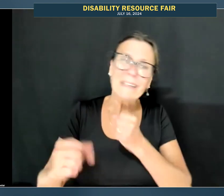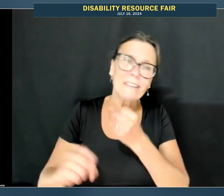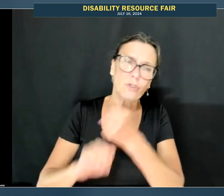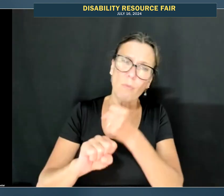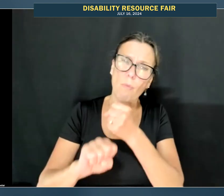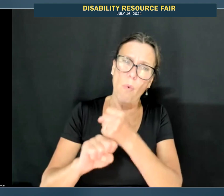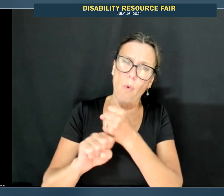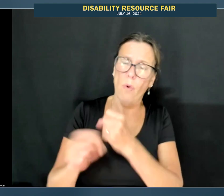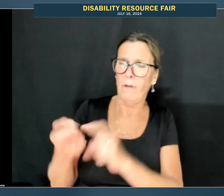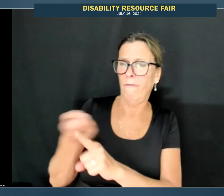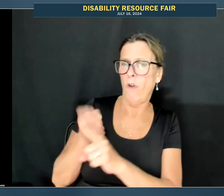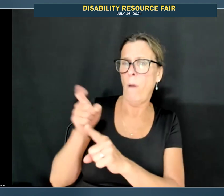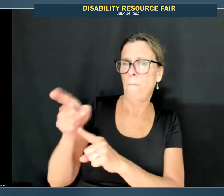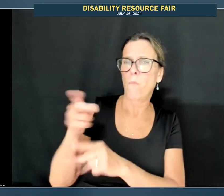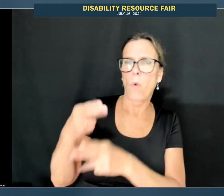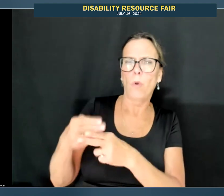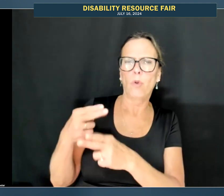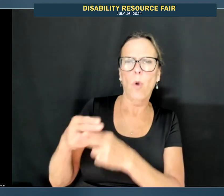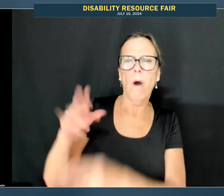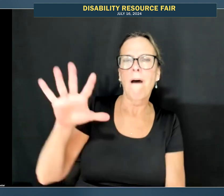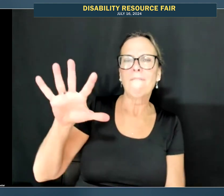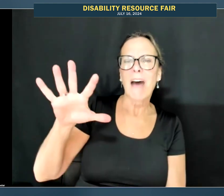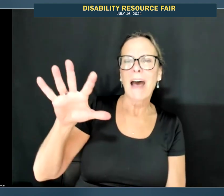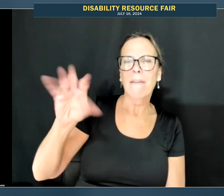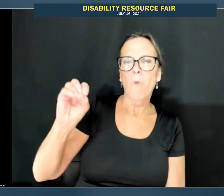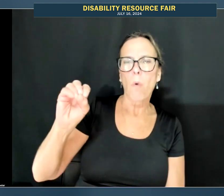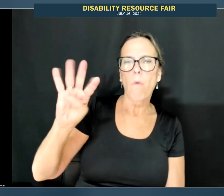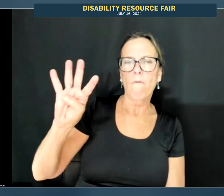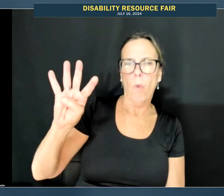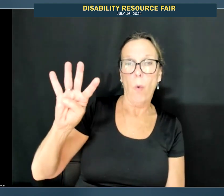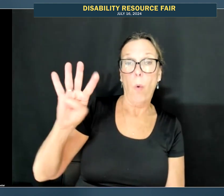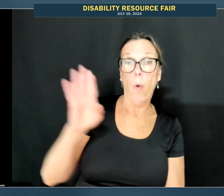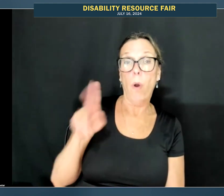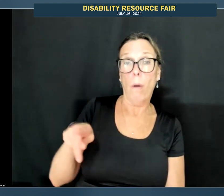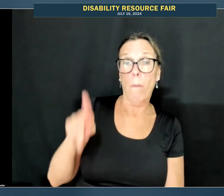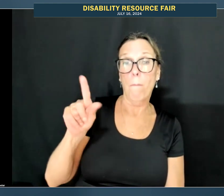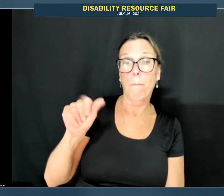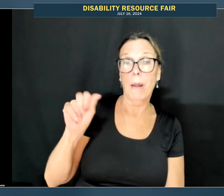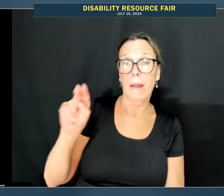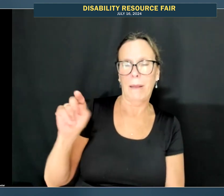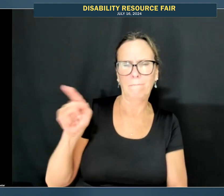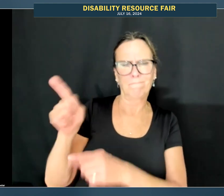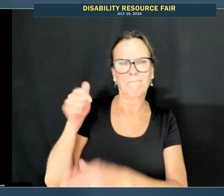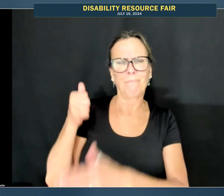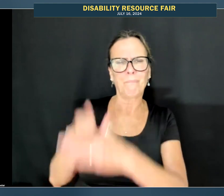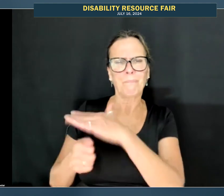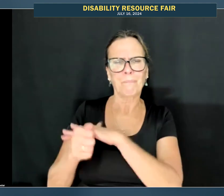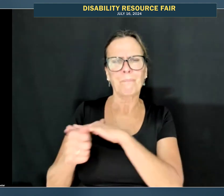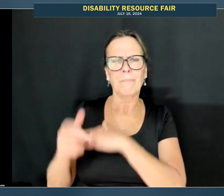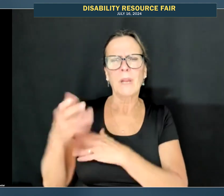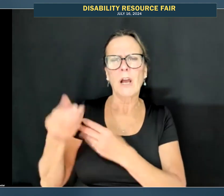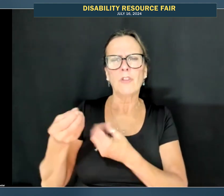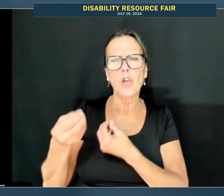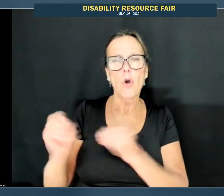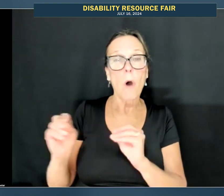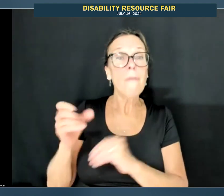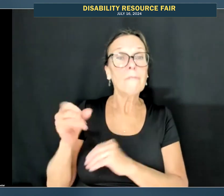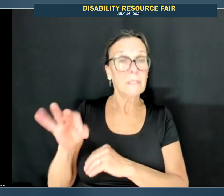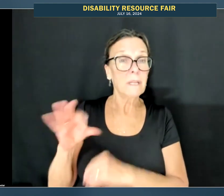call a 504 plan, which is under the Office of Civil